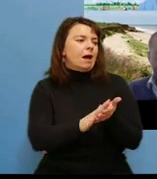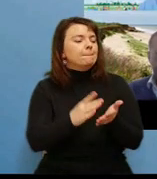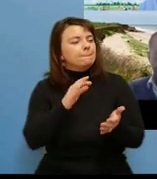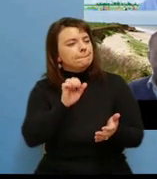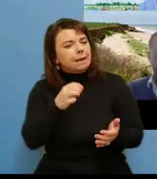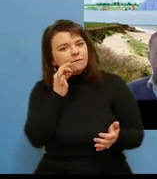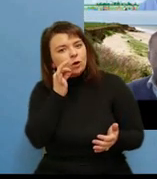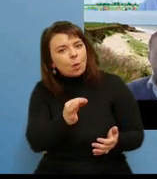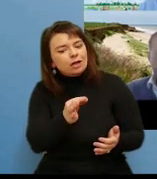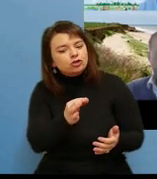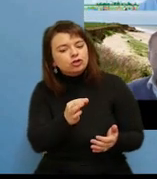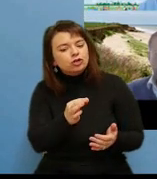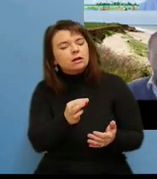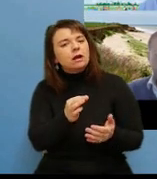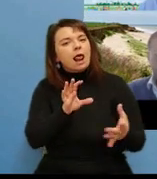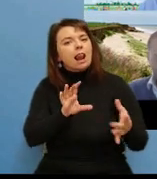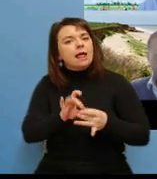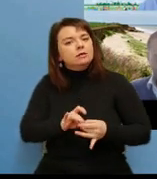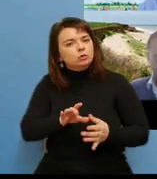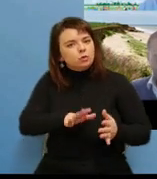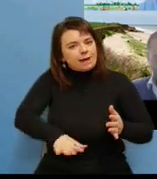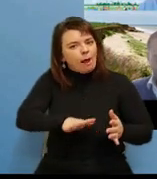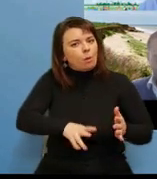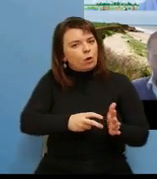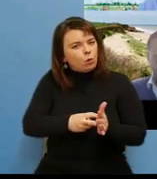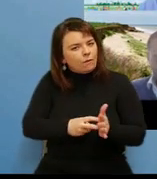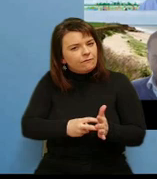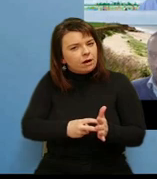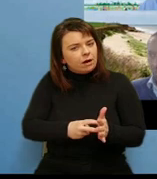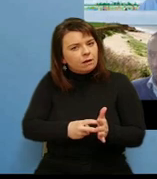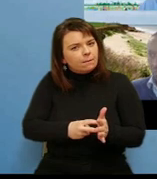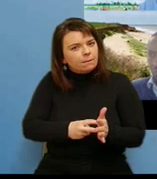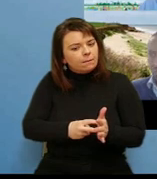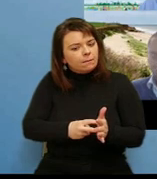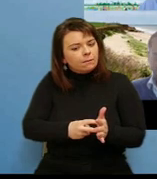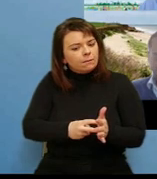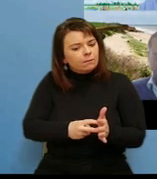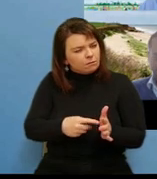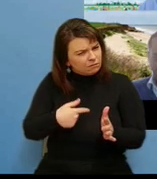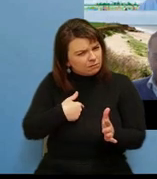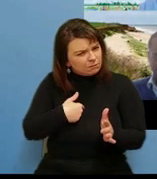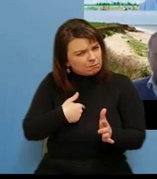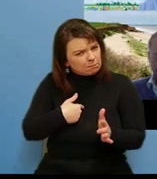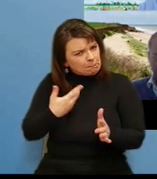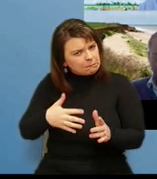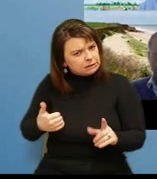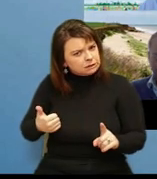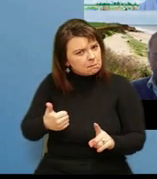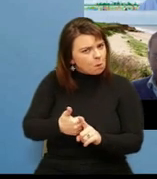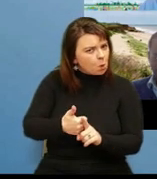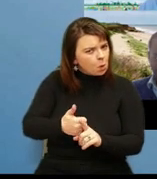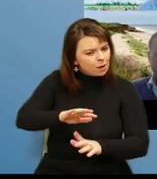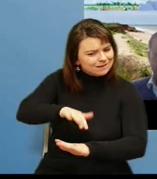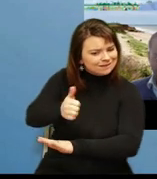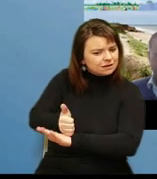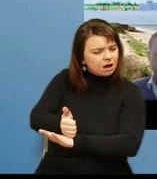Thanks, Hein. Yes, I have got a question about the South Norfolk. I gather that there is some support come forward that may